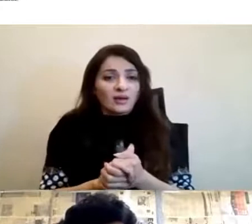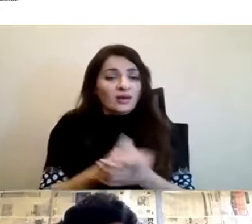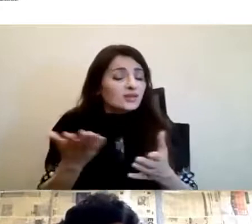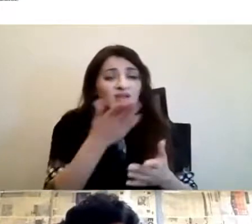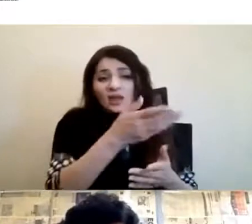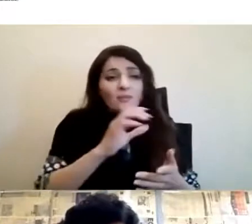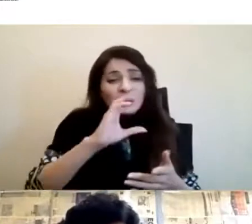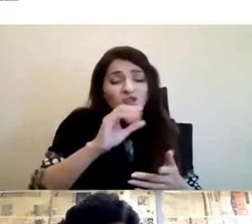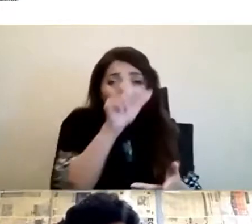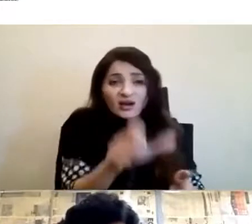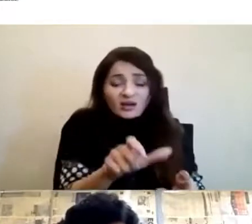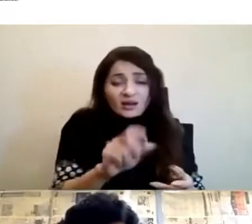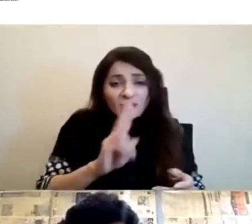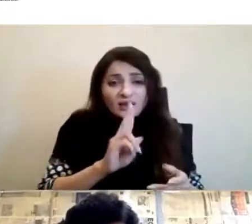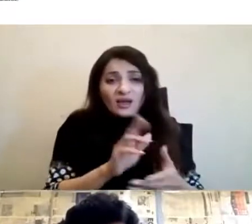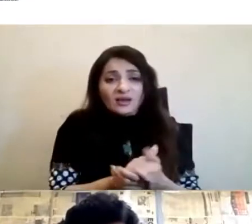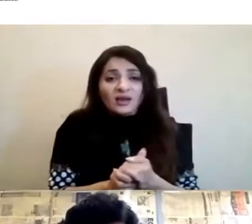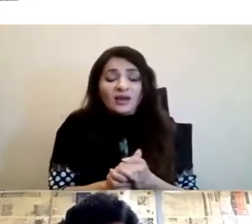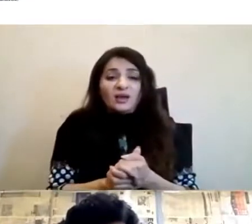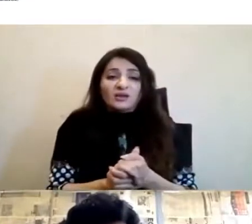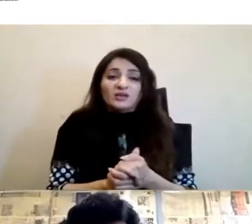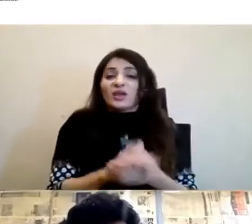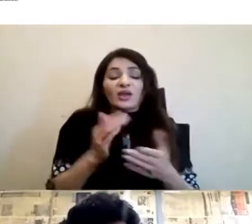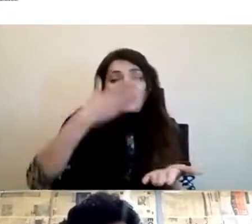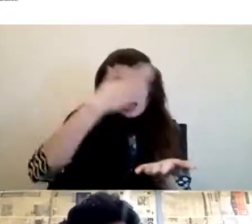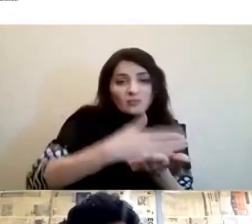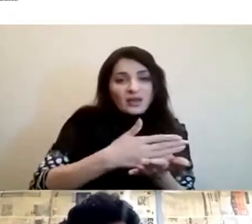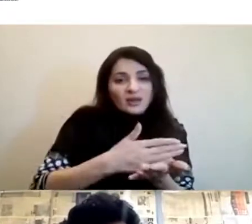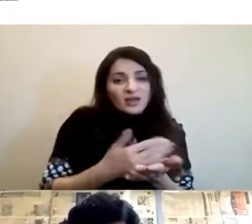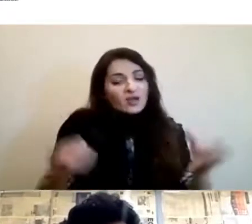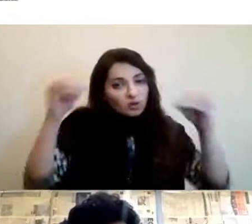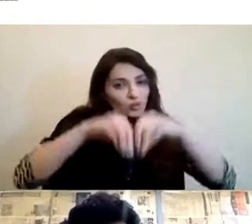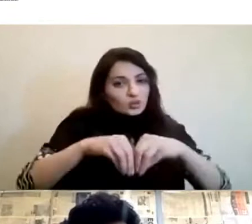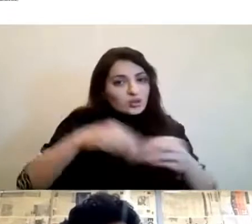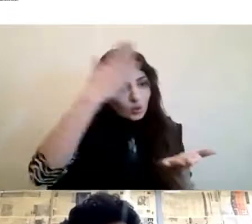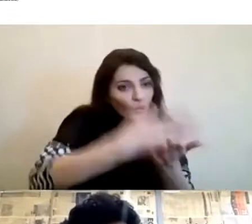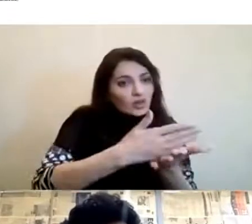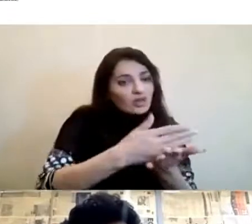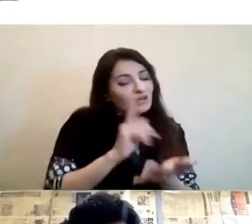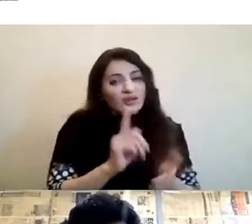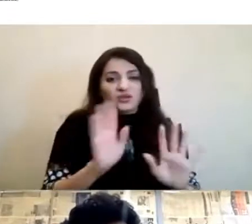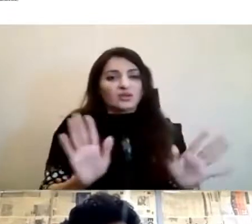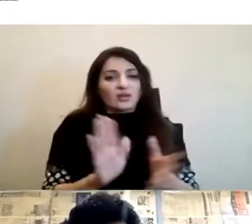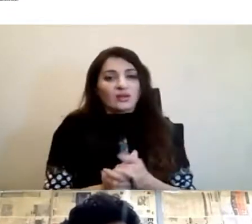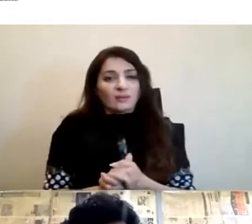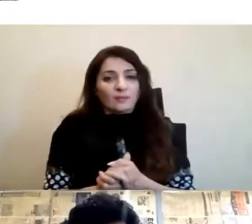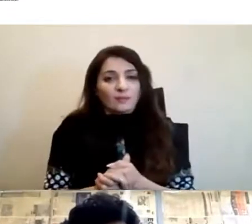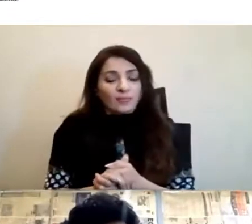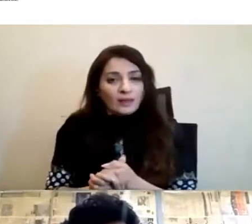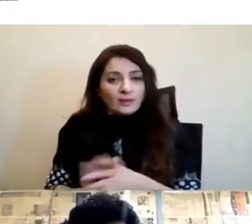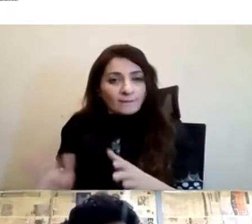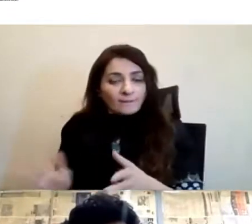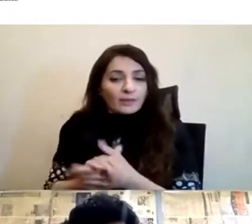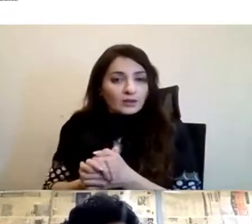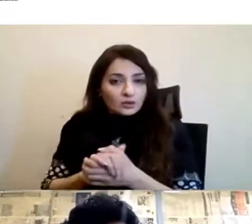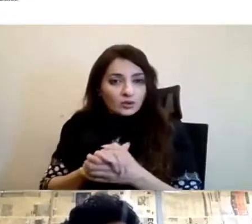the greatest barriers to their inclusion. So it is likely that people in the middle group are the people that are actually employed and they are